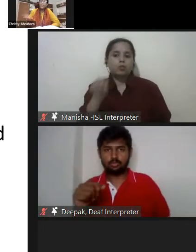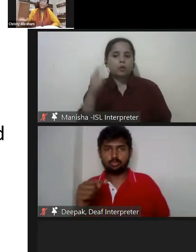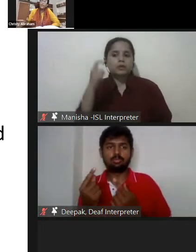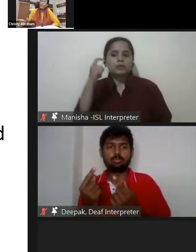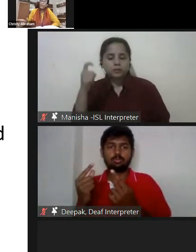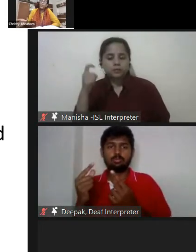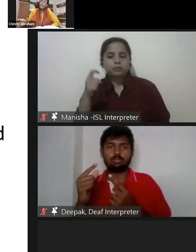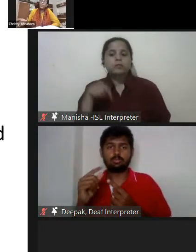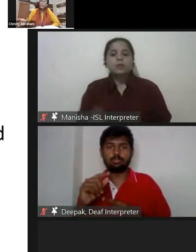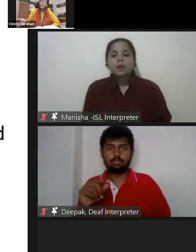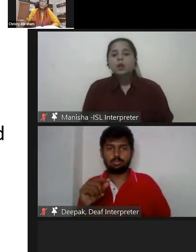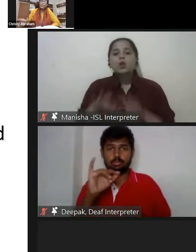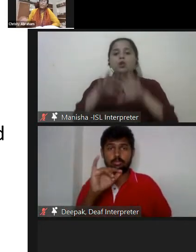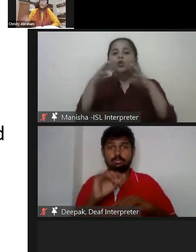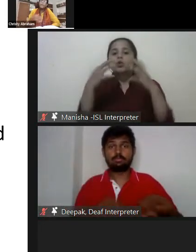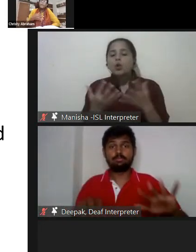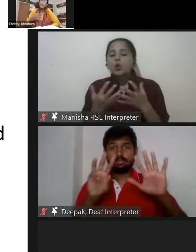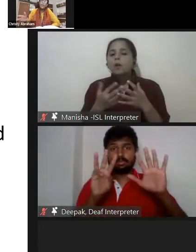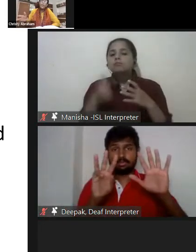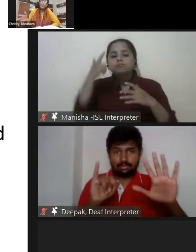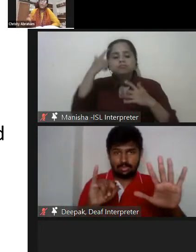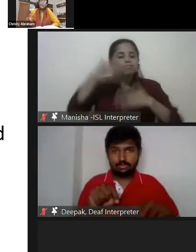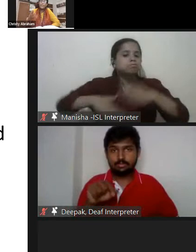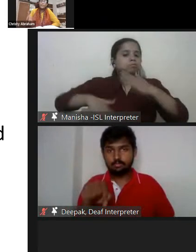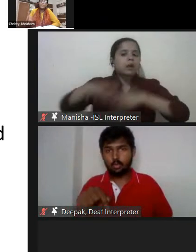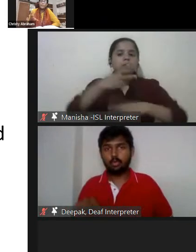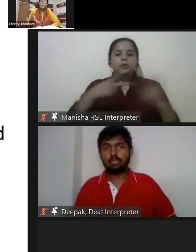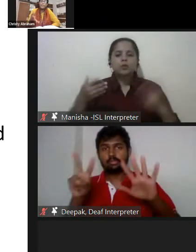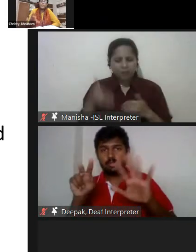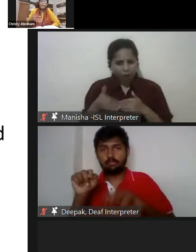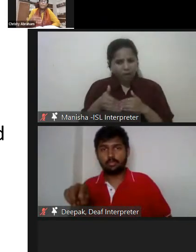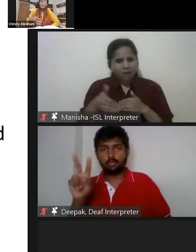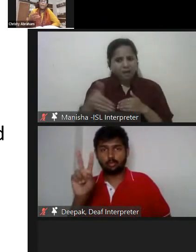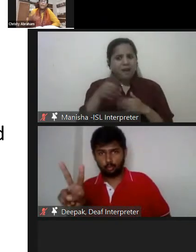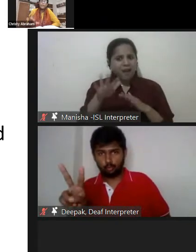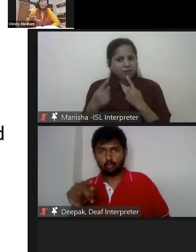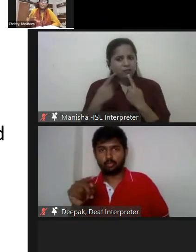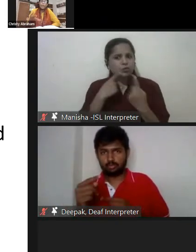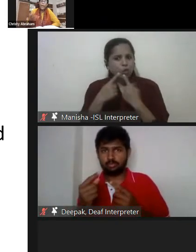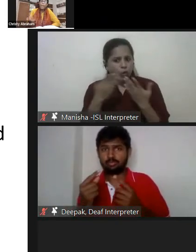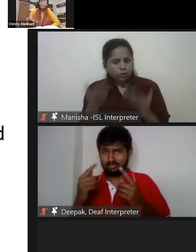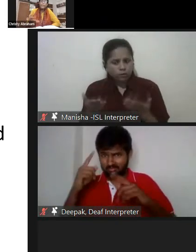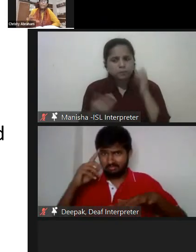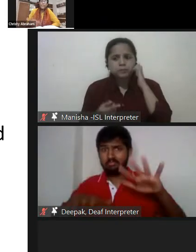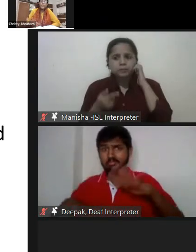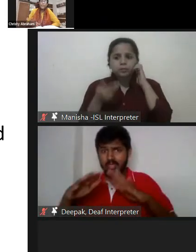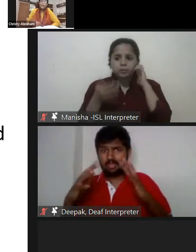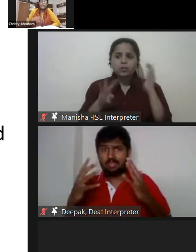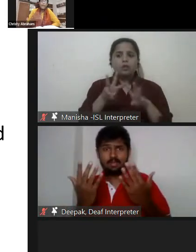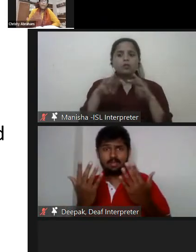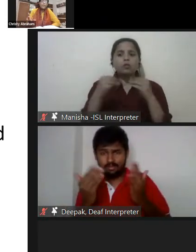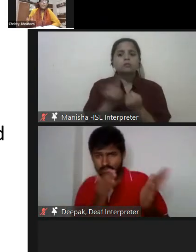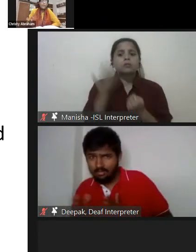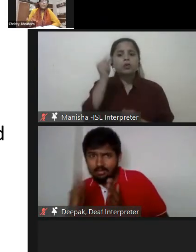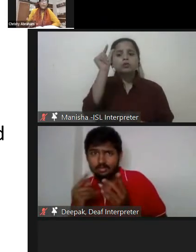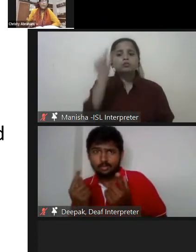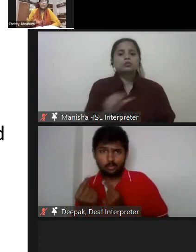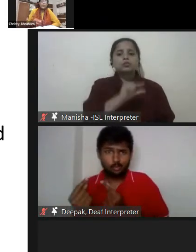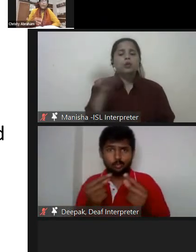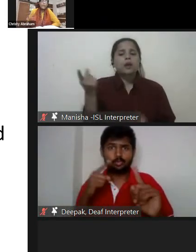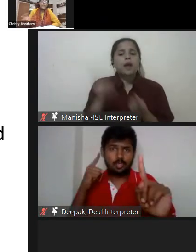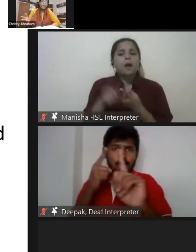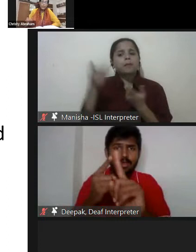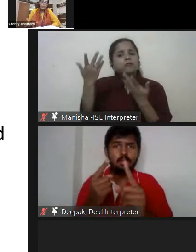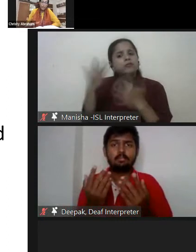Plan 2014-21, which was going on when this workshop happened in Geneva. None of this,